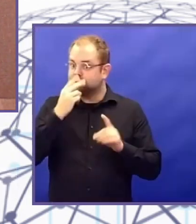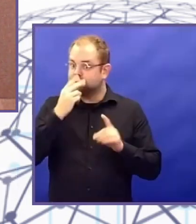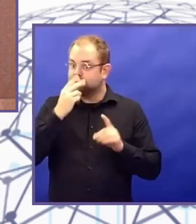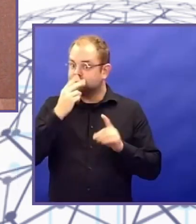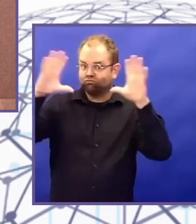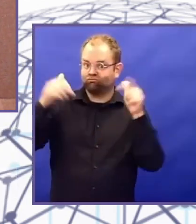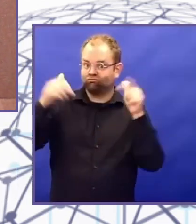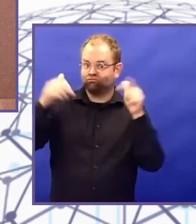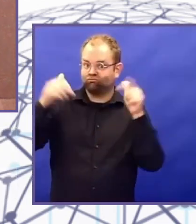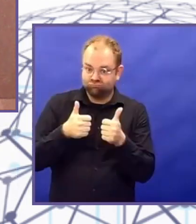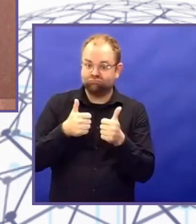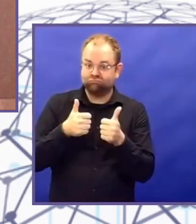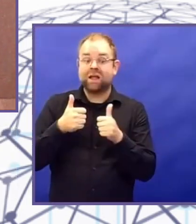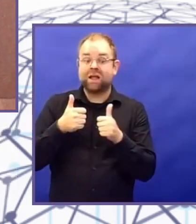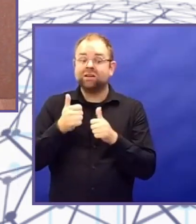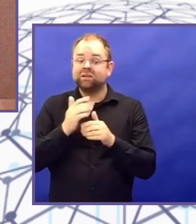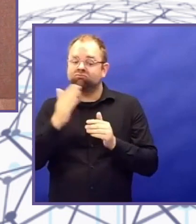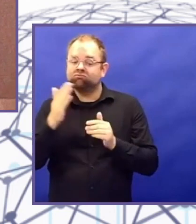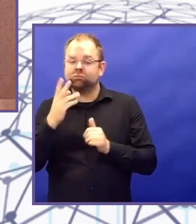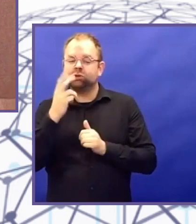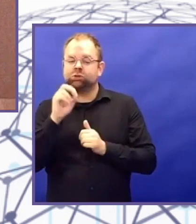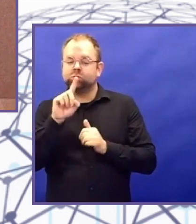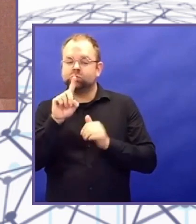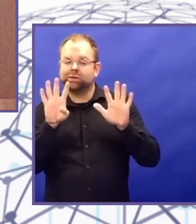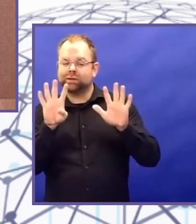So I'm going to take you.